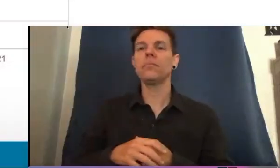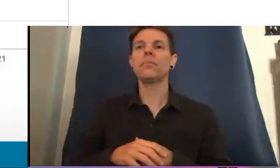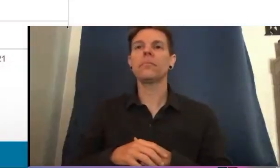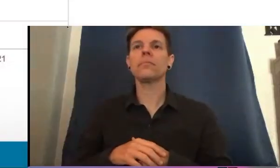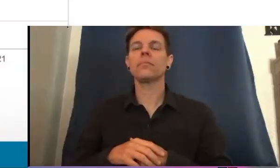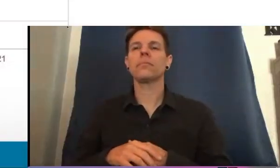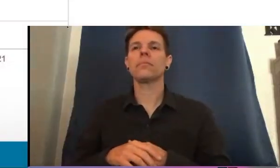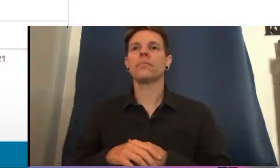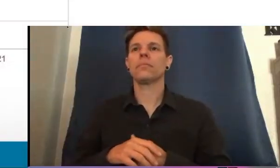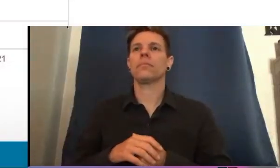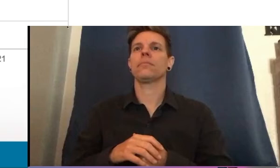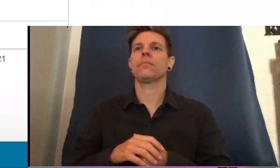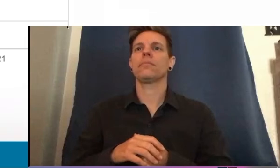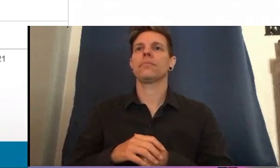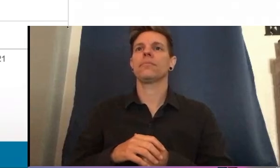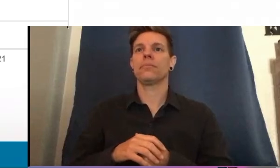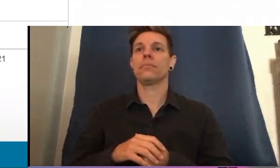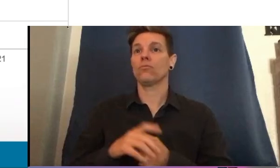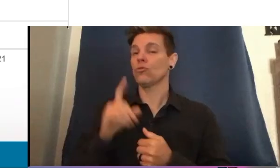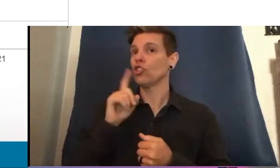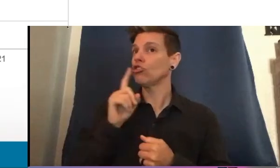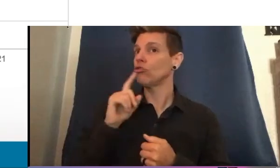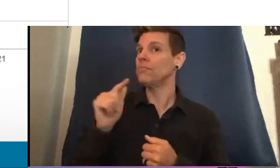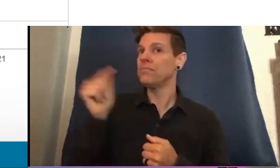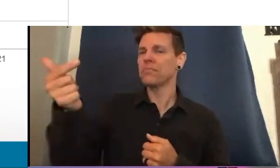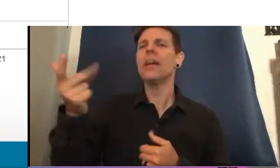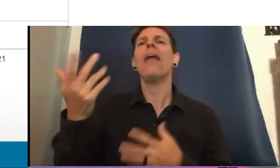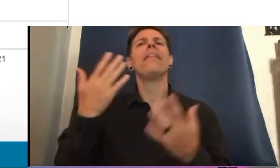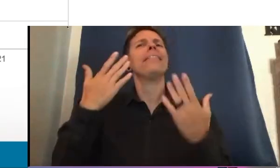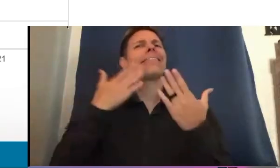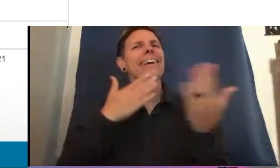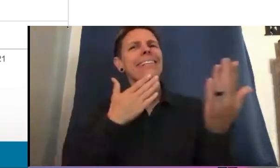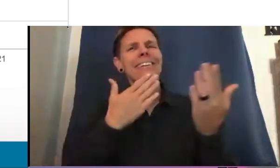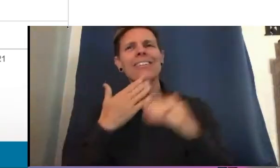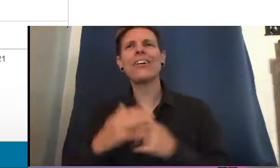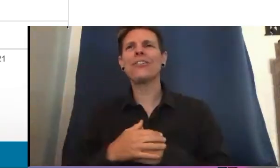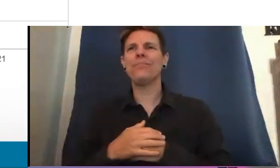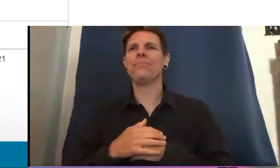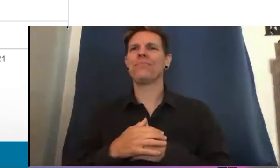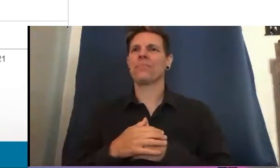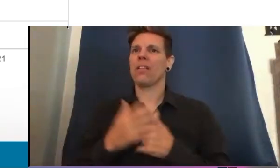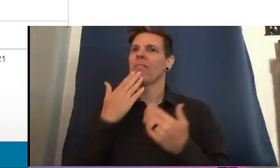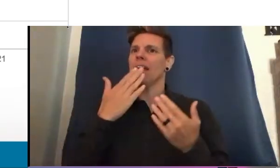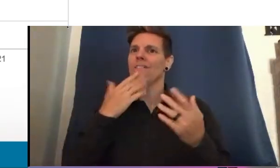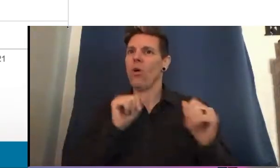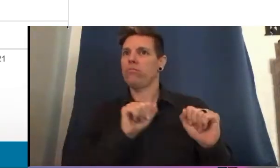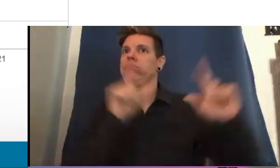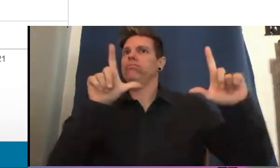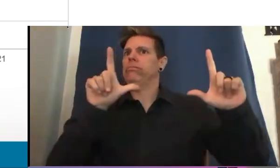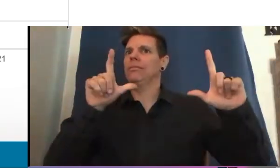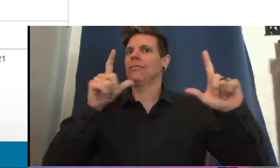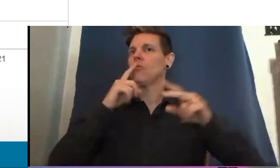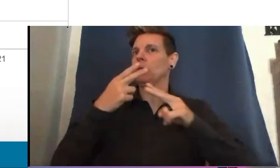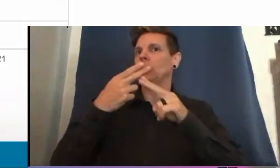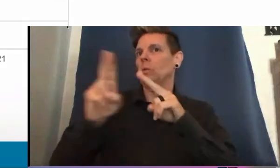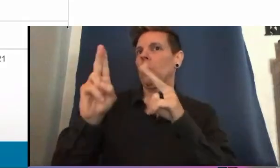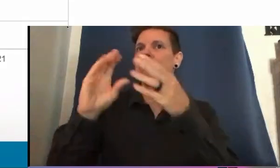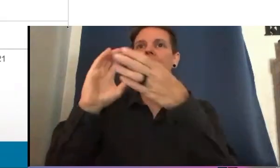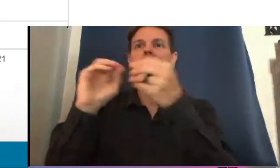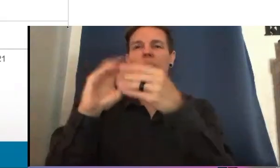Sure. Thanks, Susan. So thanks to Fadi for grabbing these slides really quickly. So this slide is displaying